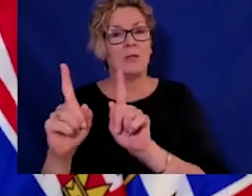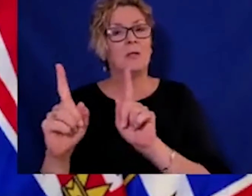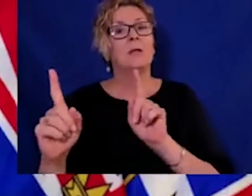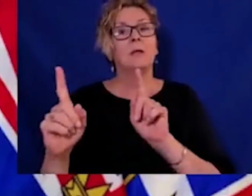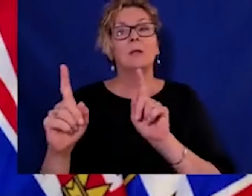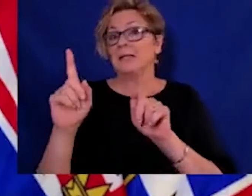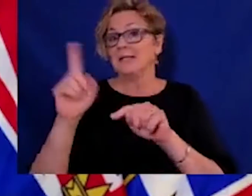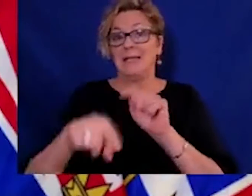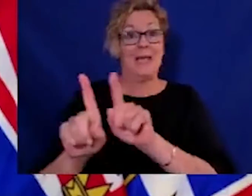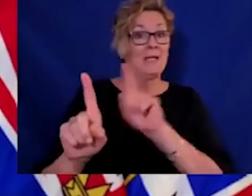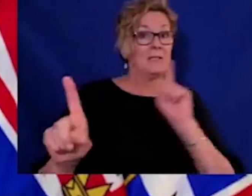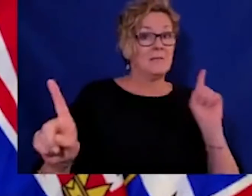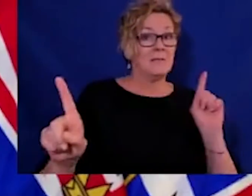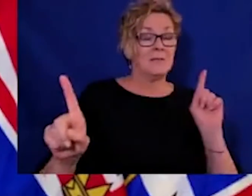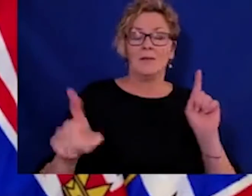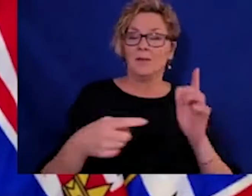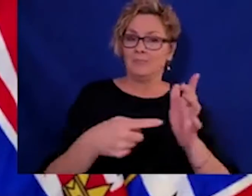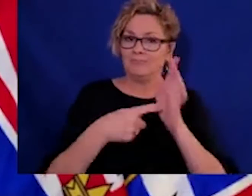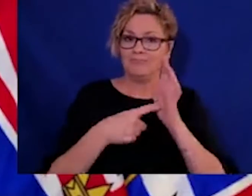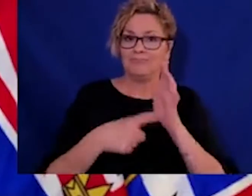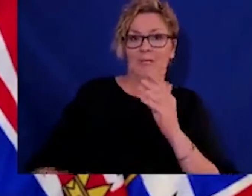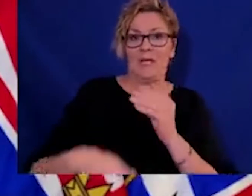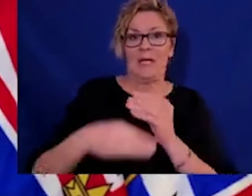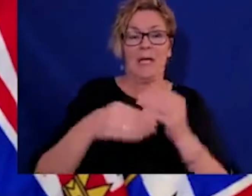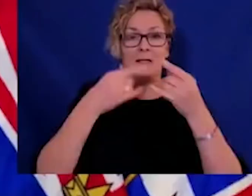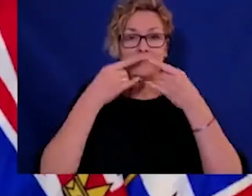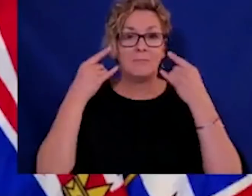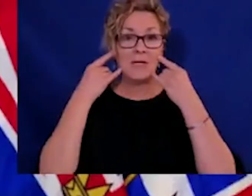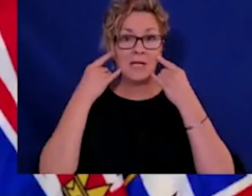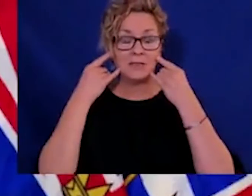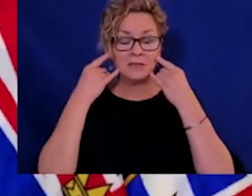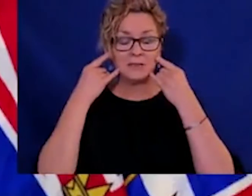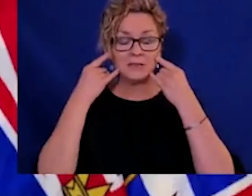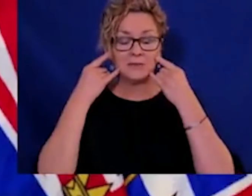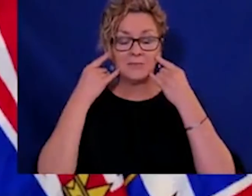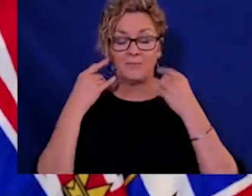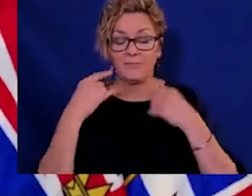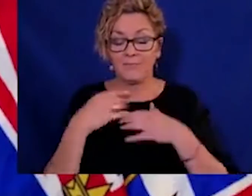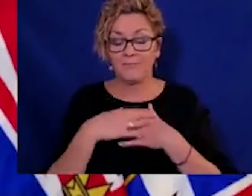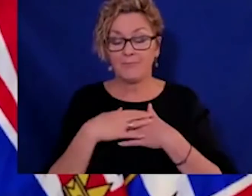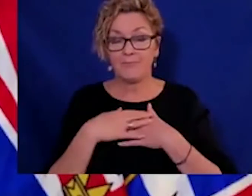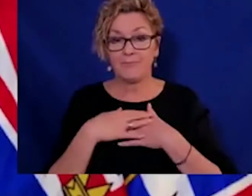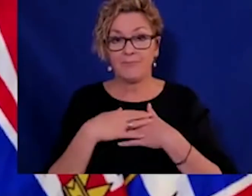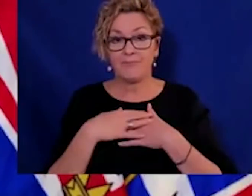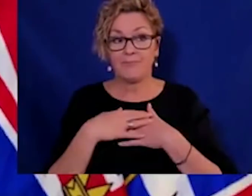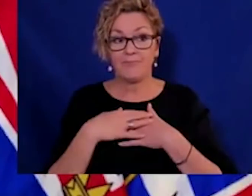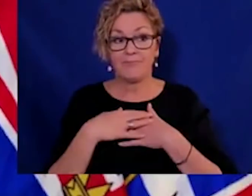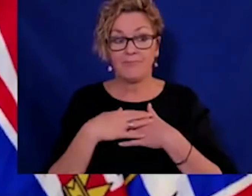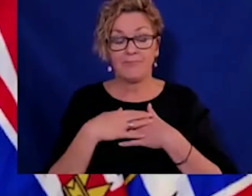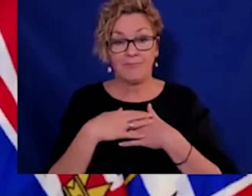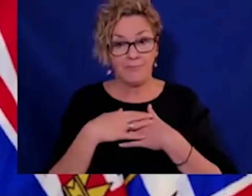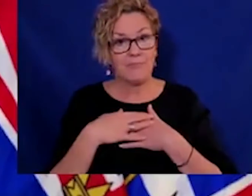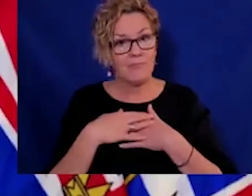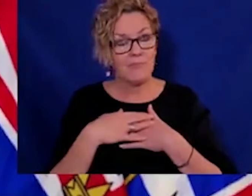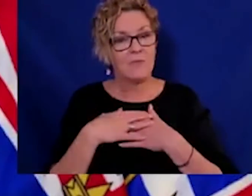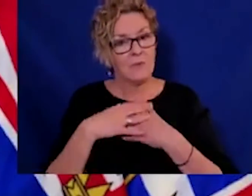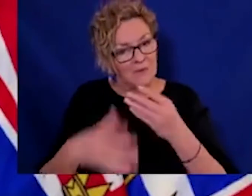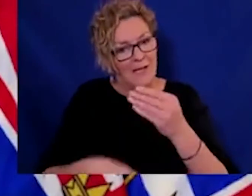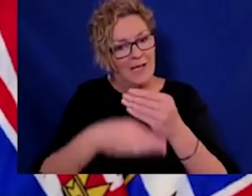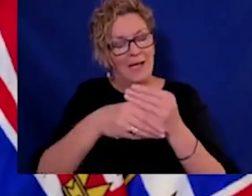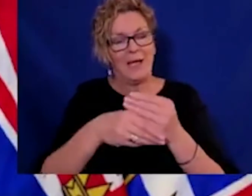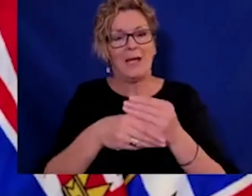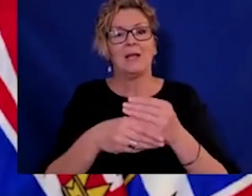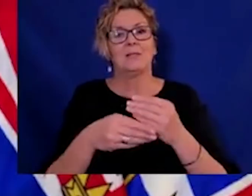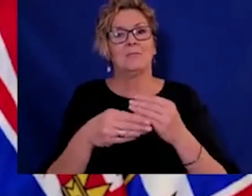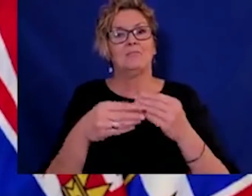protection of the people in that environment. It is one of those layers that has become incredibly important as we're seeing this surge in